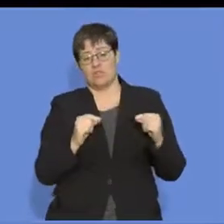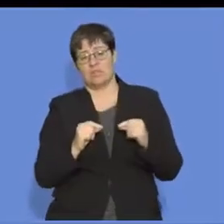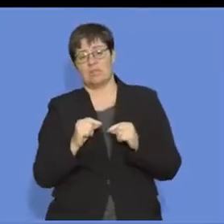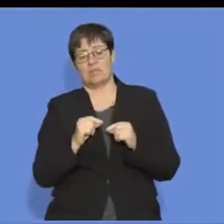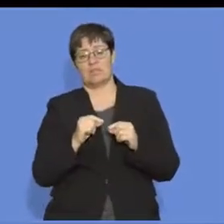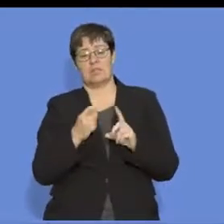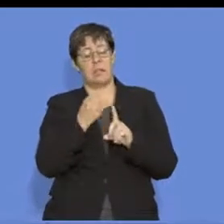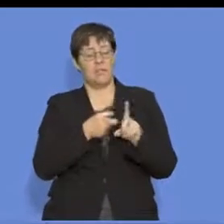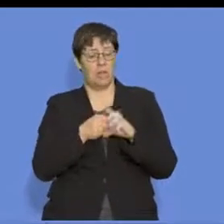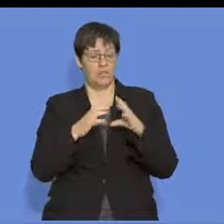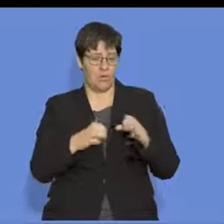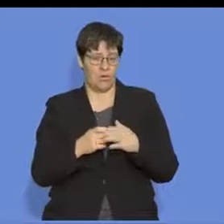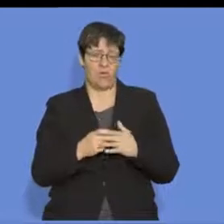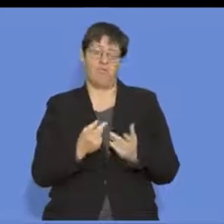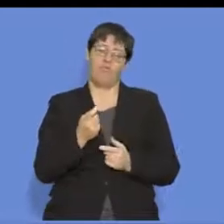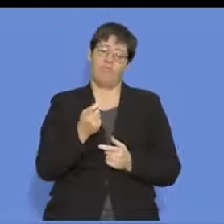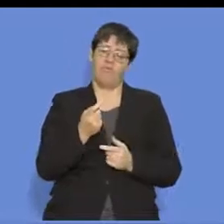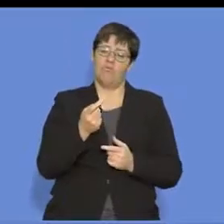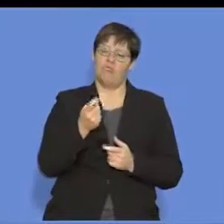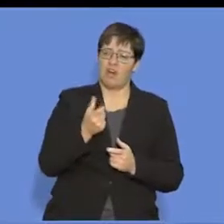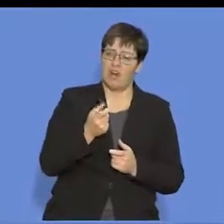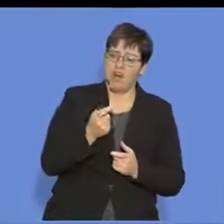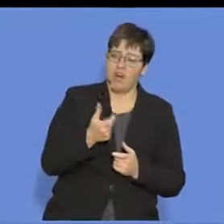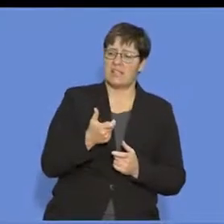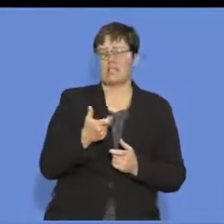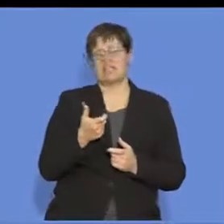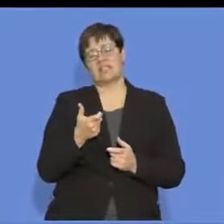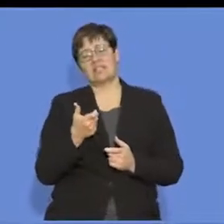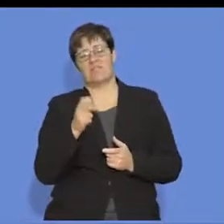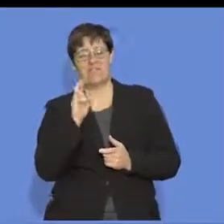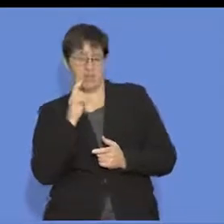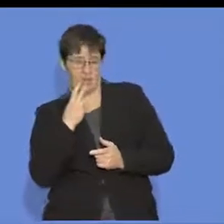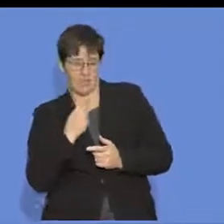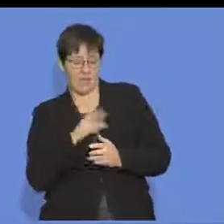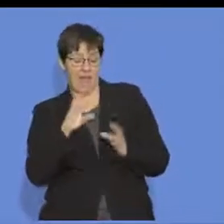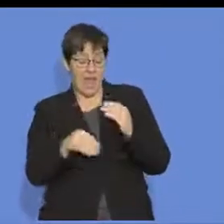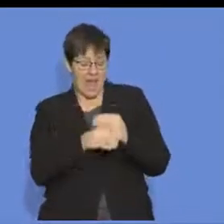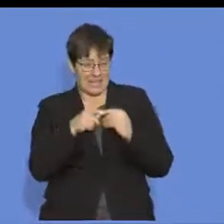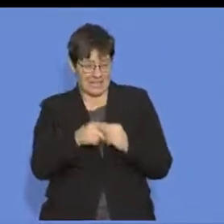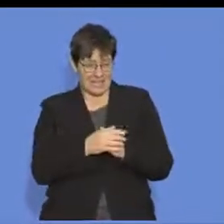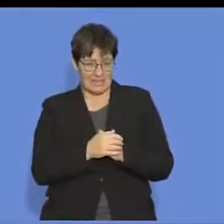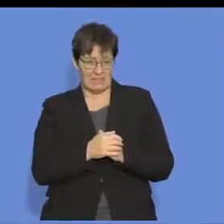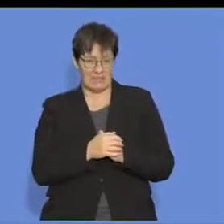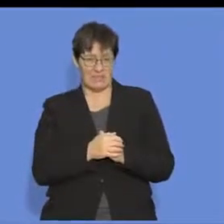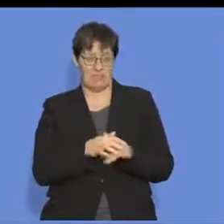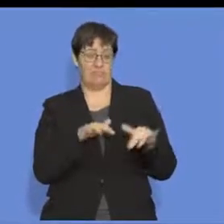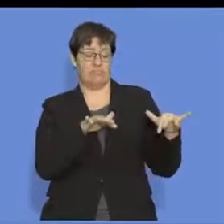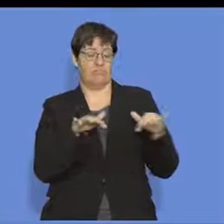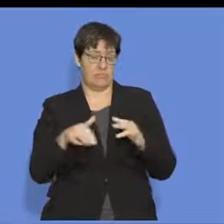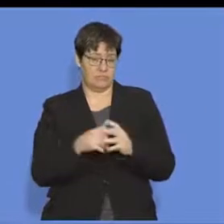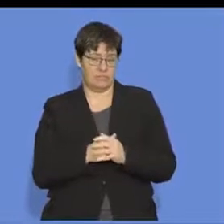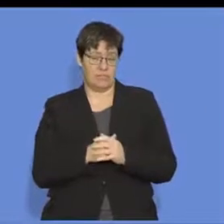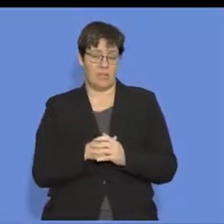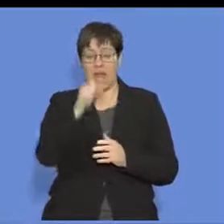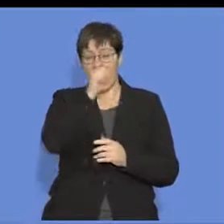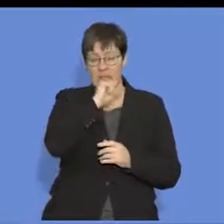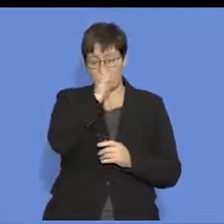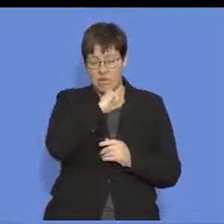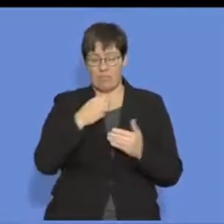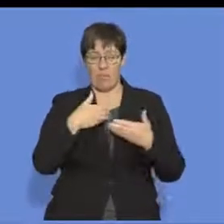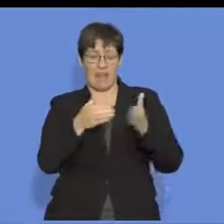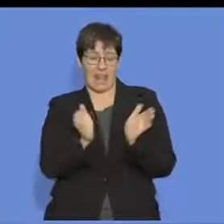potatoes, rice, or vegetable. What is added here? It's a dessert, ice cream, cake,